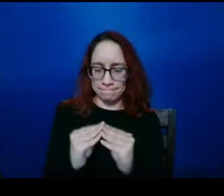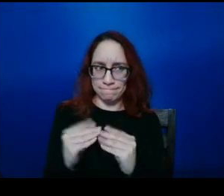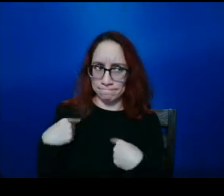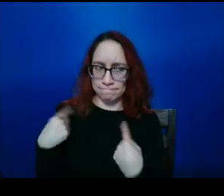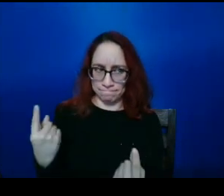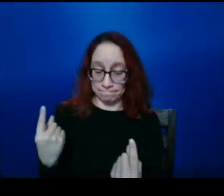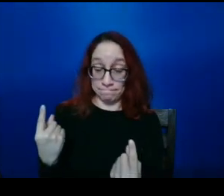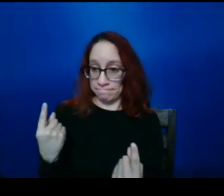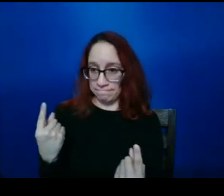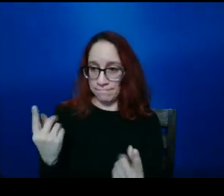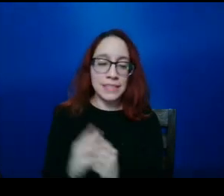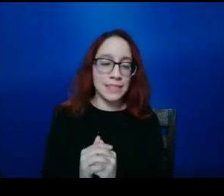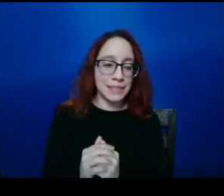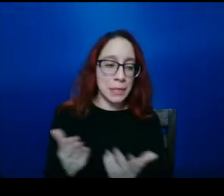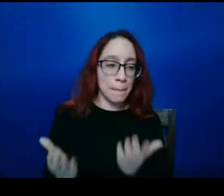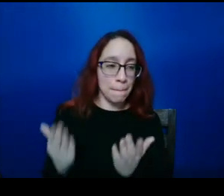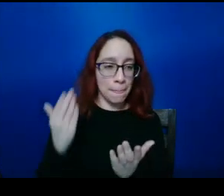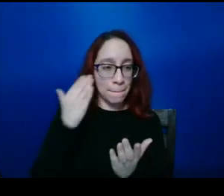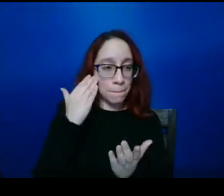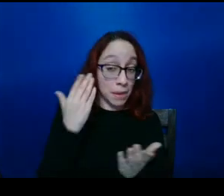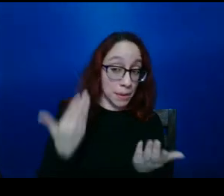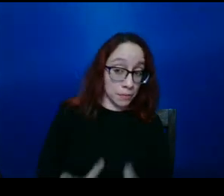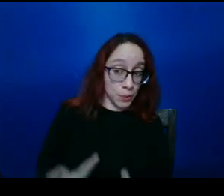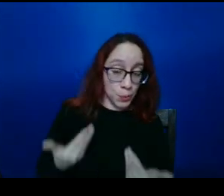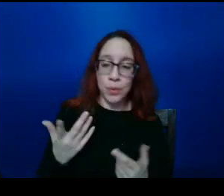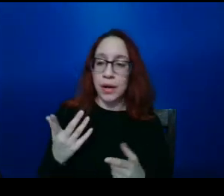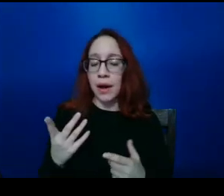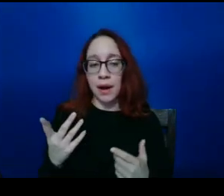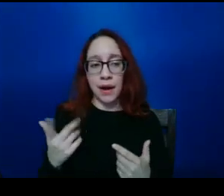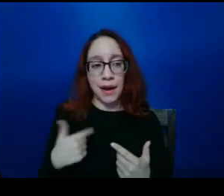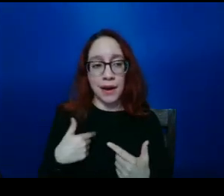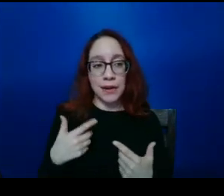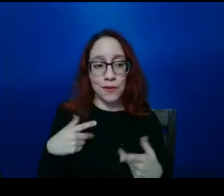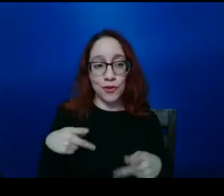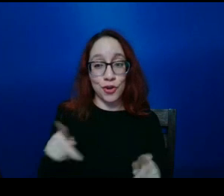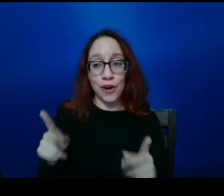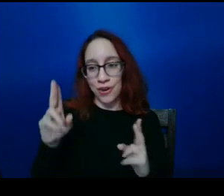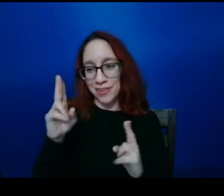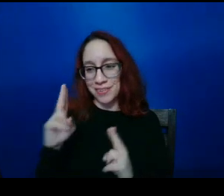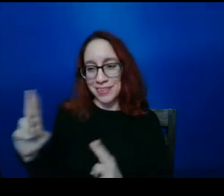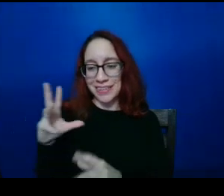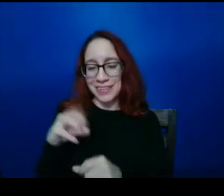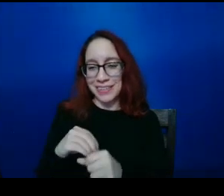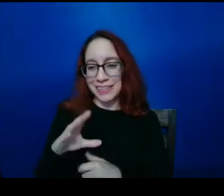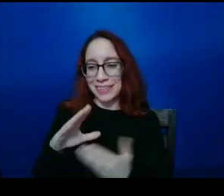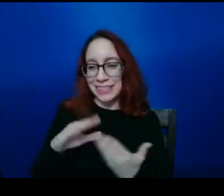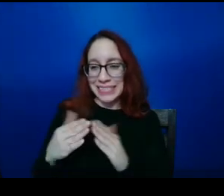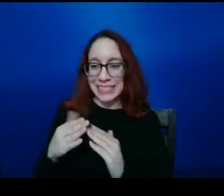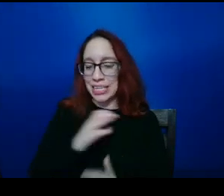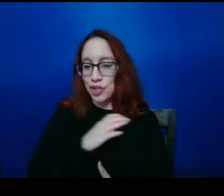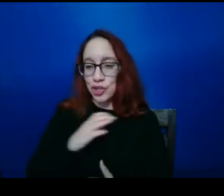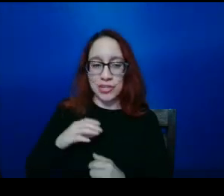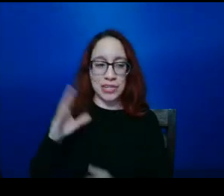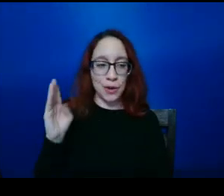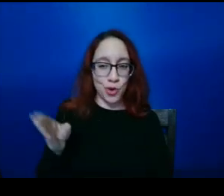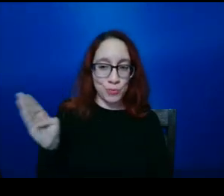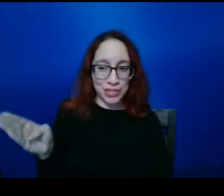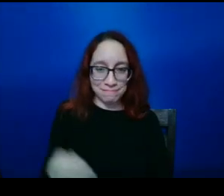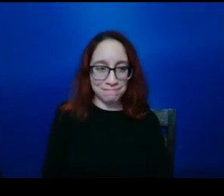while. And you may know or you may not know, I had the privilege and the honor of being a city commissioner in Boynton